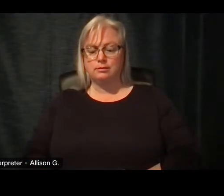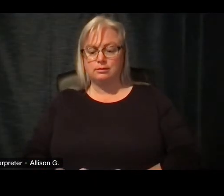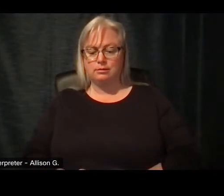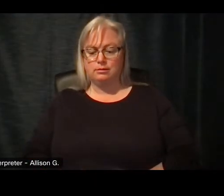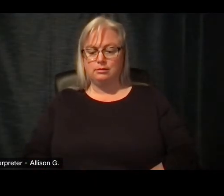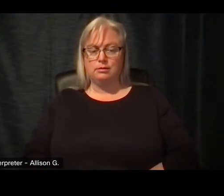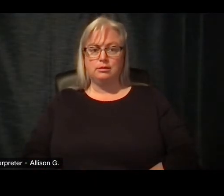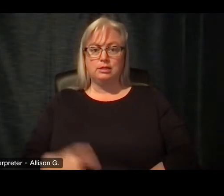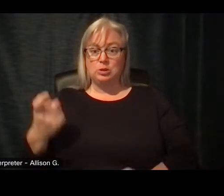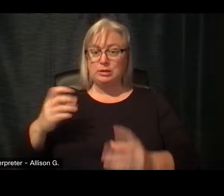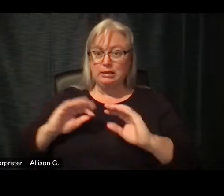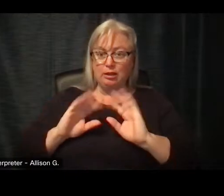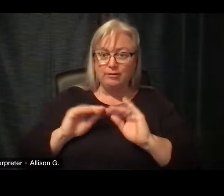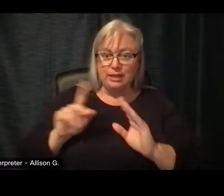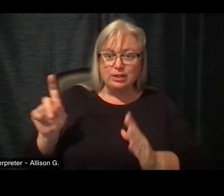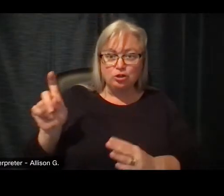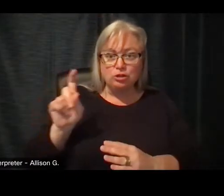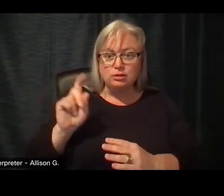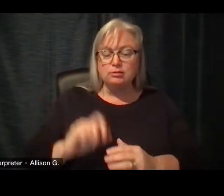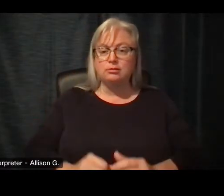do we need clarification?